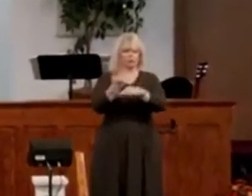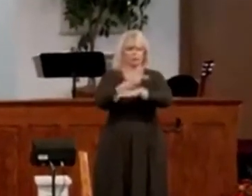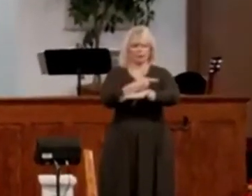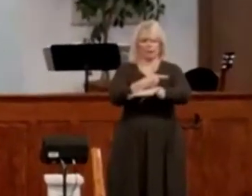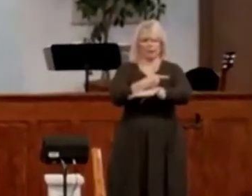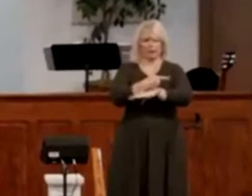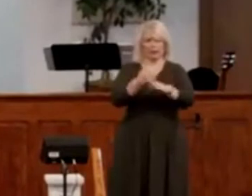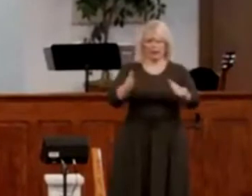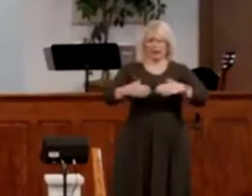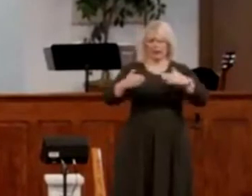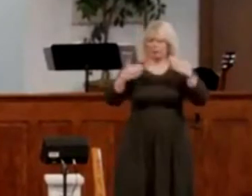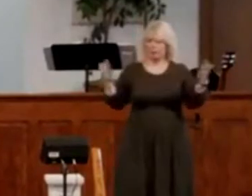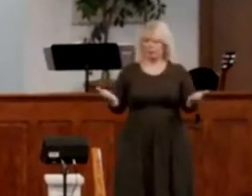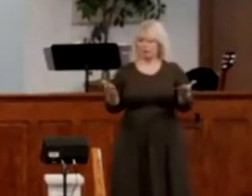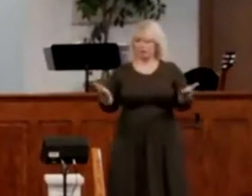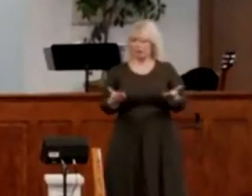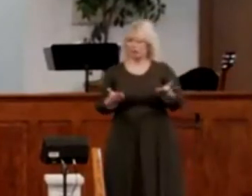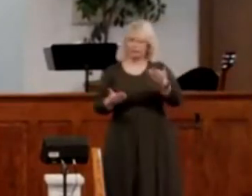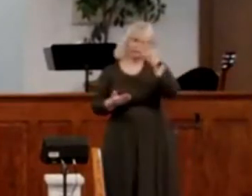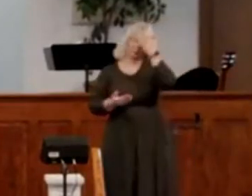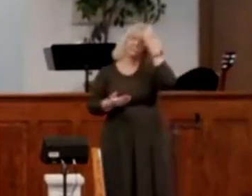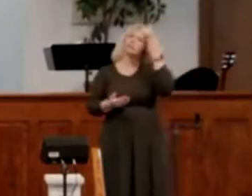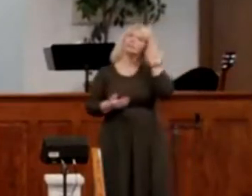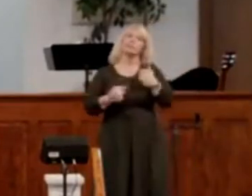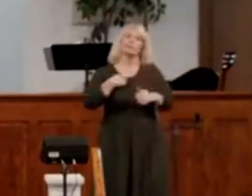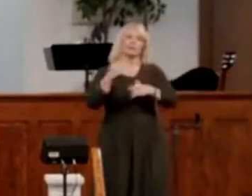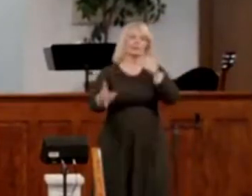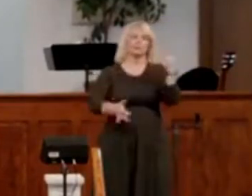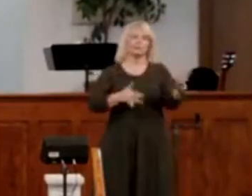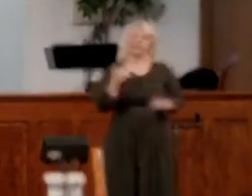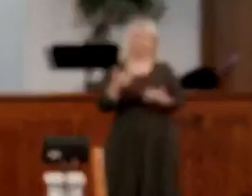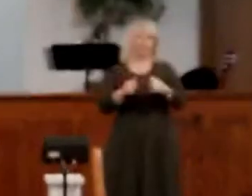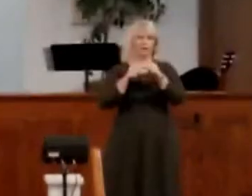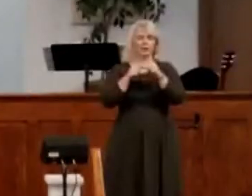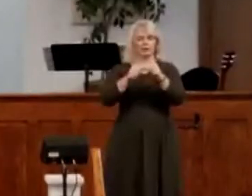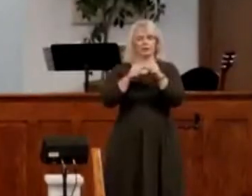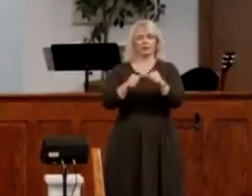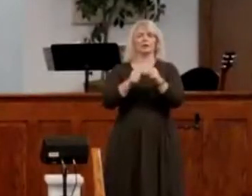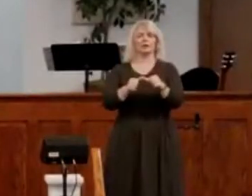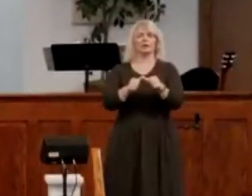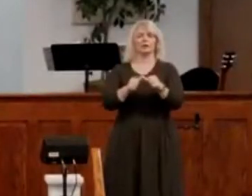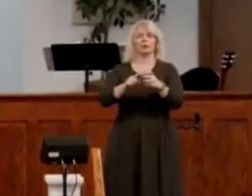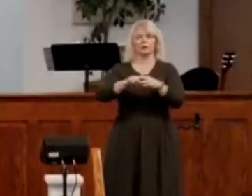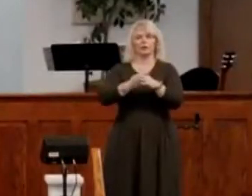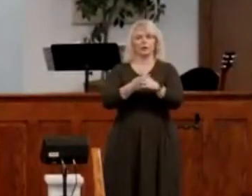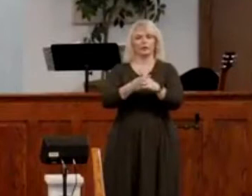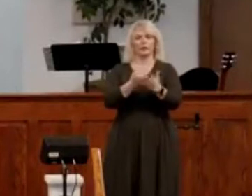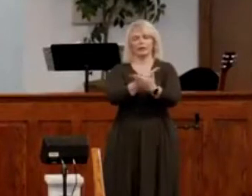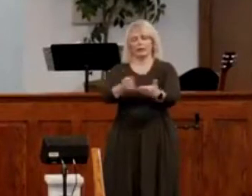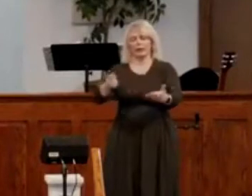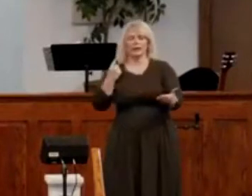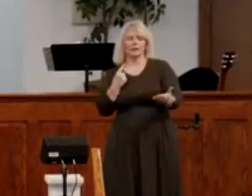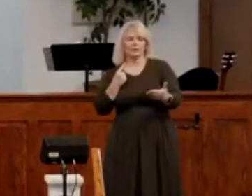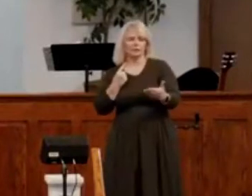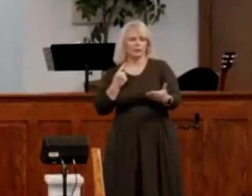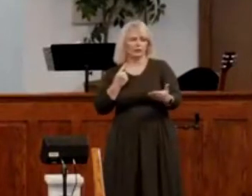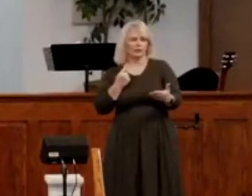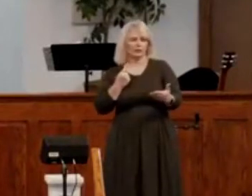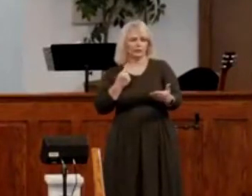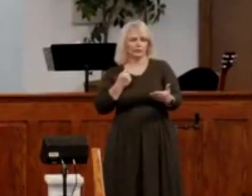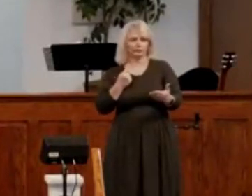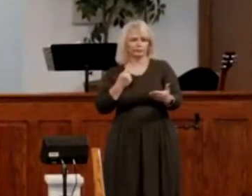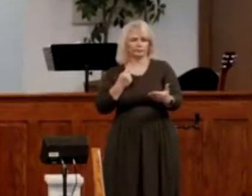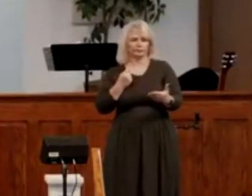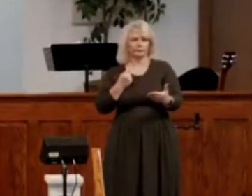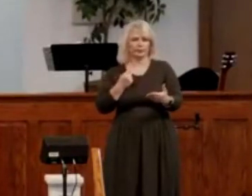have you with us this morning. I'm excited to continue the series that we started last week. And last week when we kicked it off, it's a